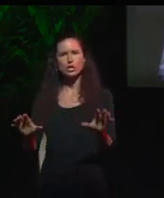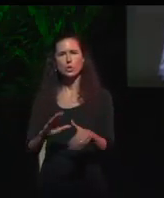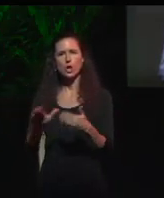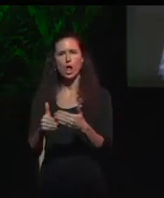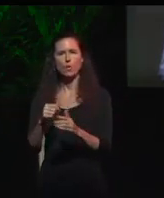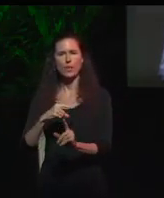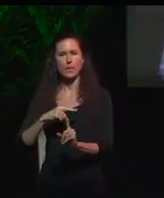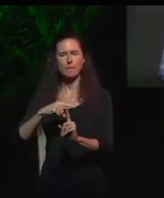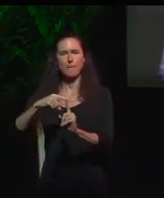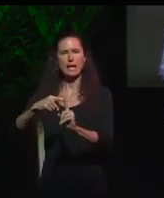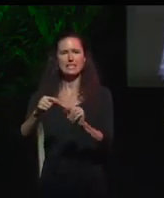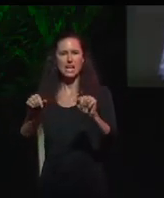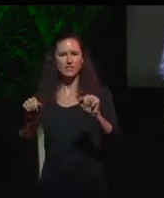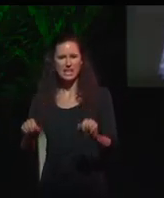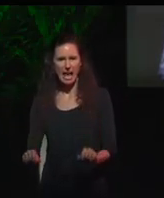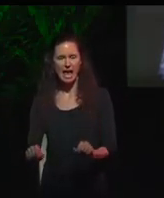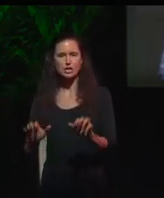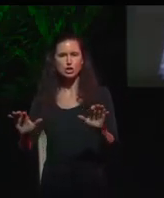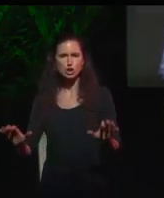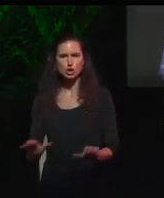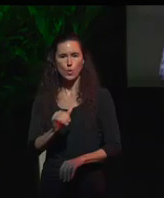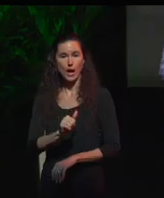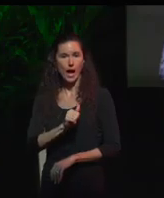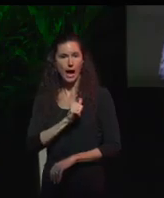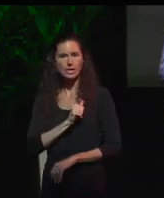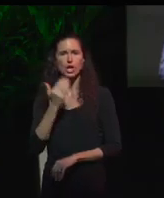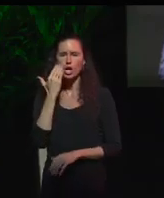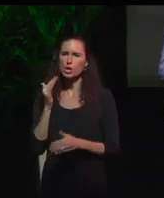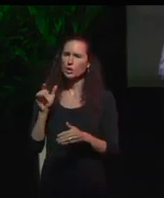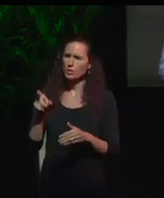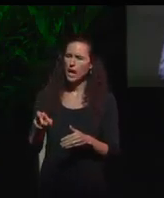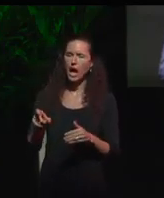positive can-do attitude. I knew we would have to